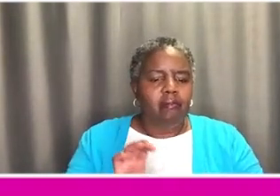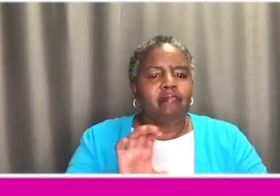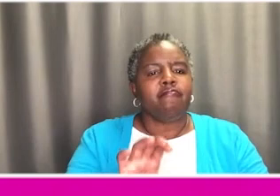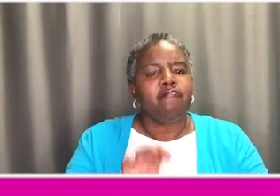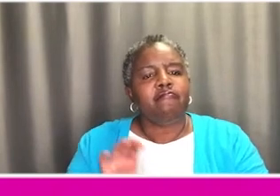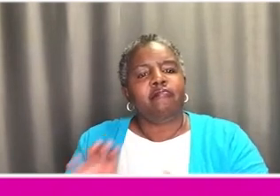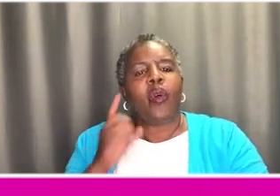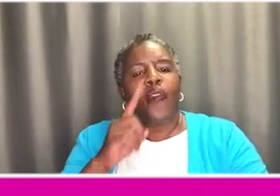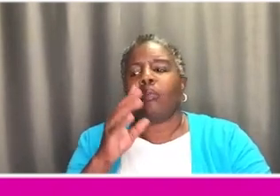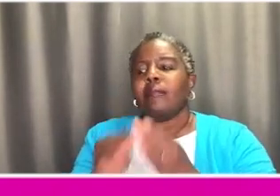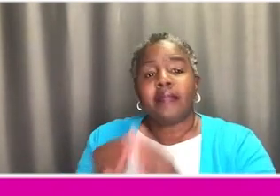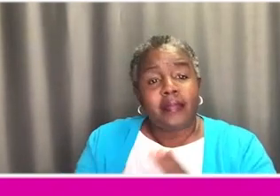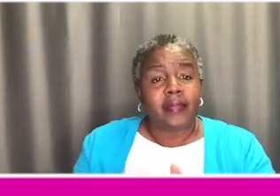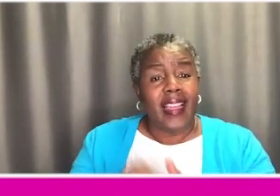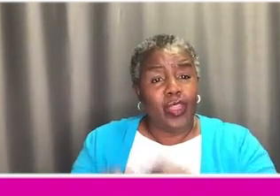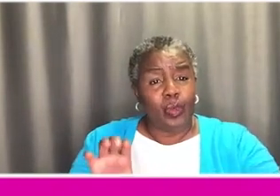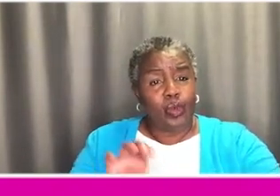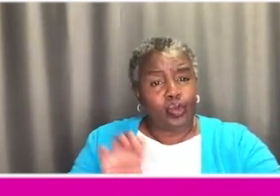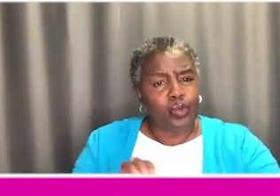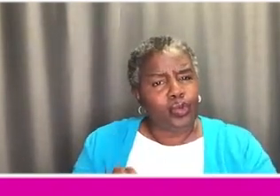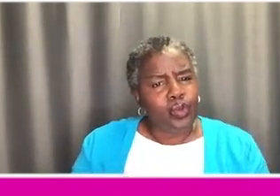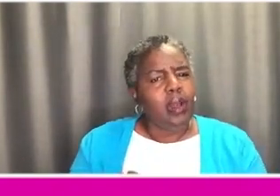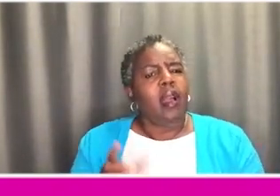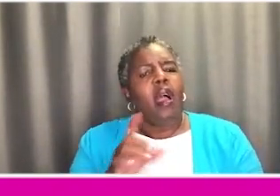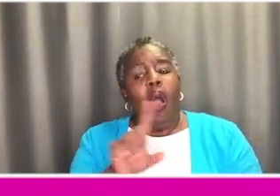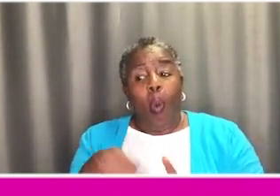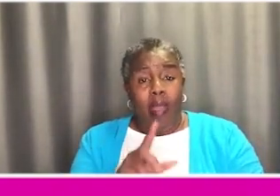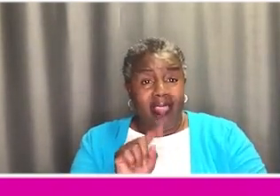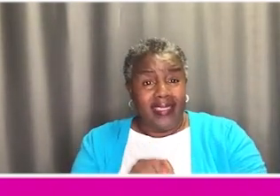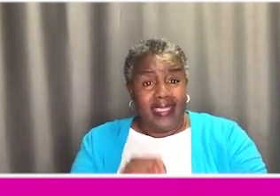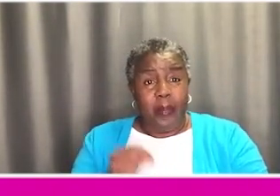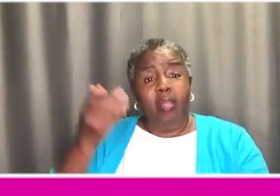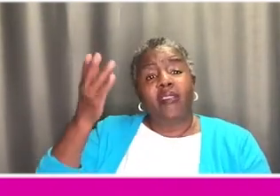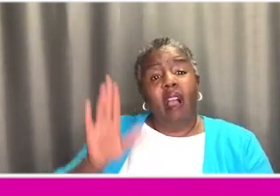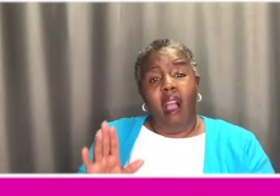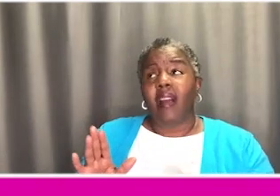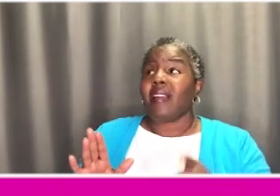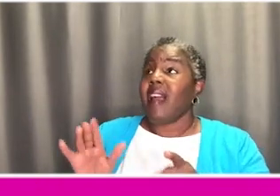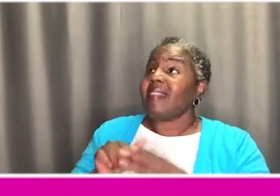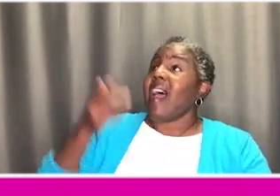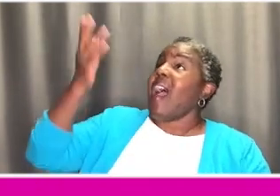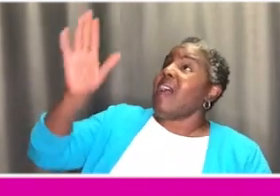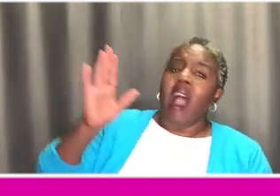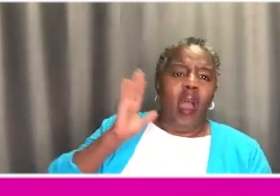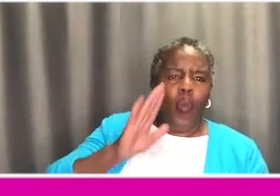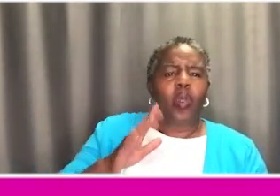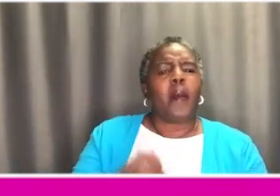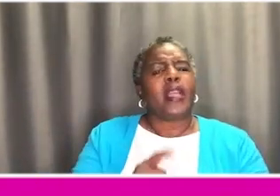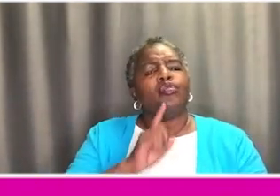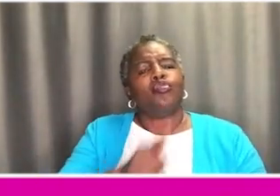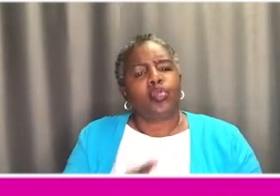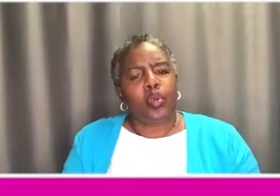in the repairing of the church and the temple of God, that God will ensure that